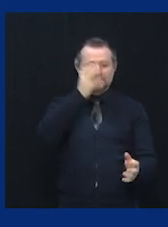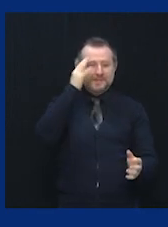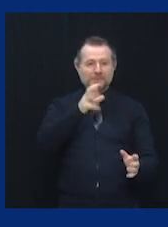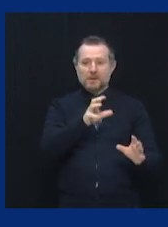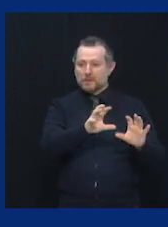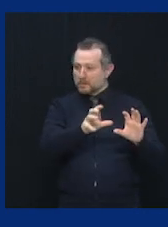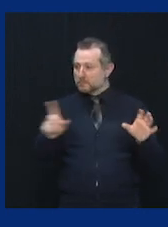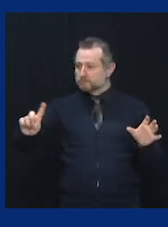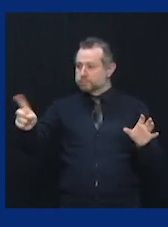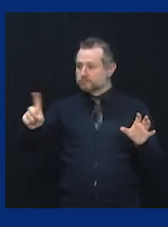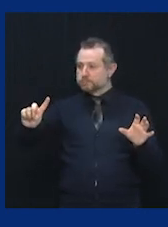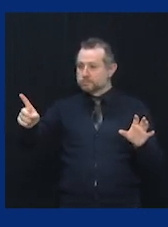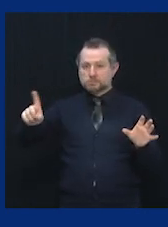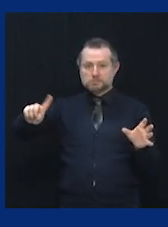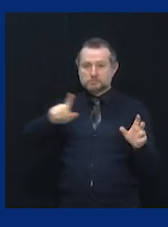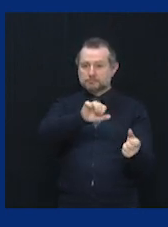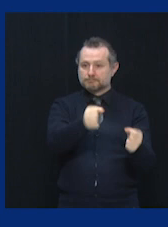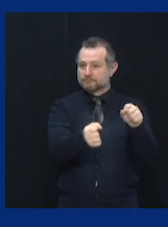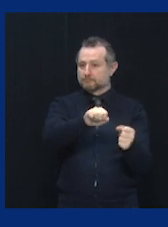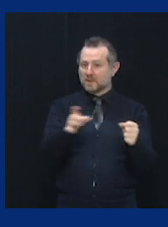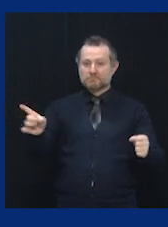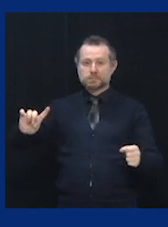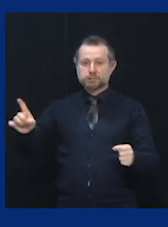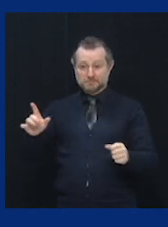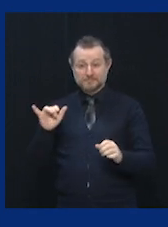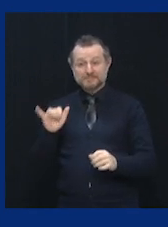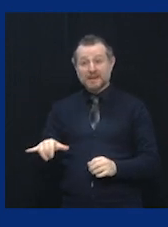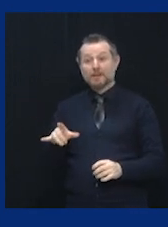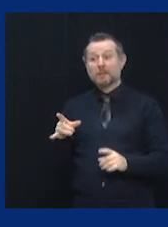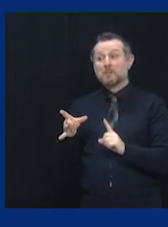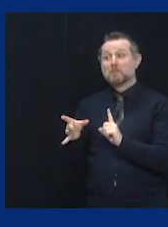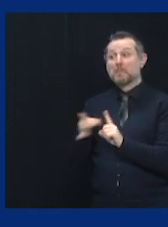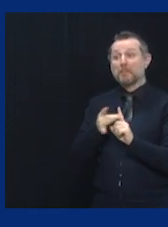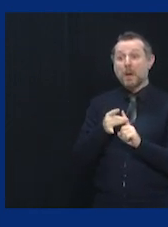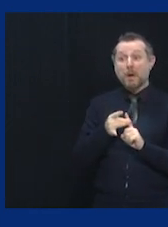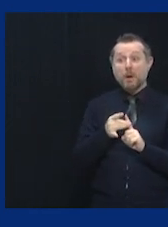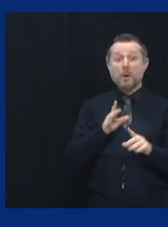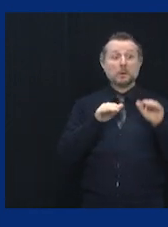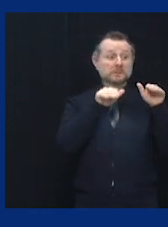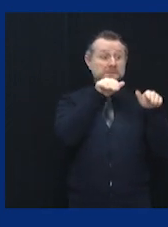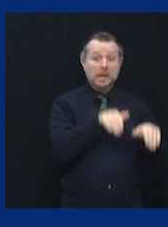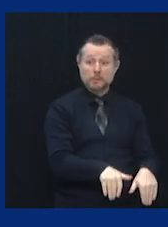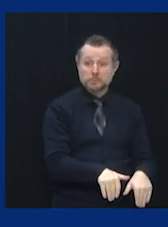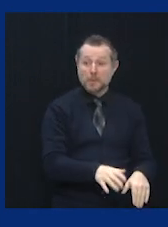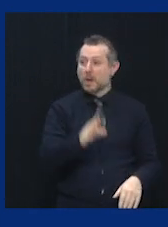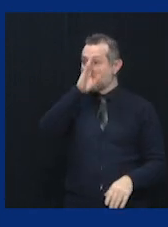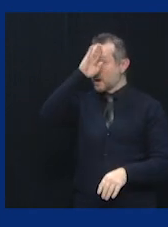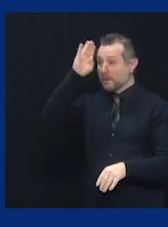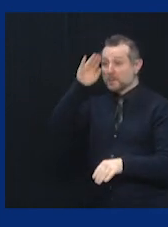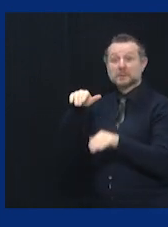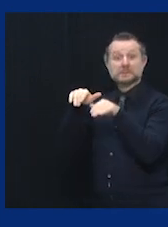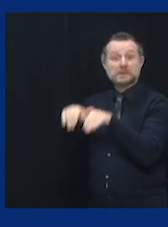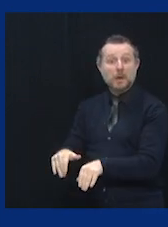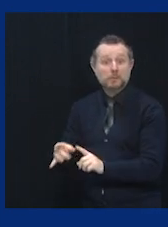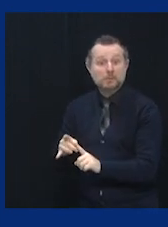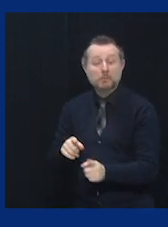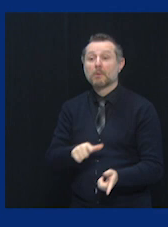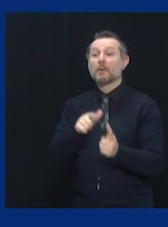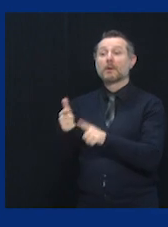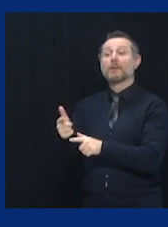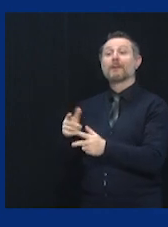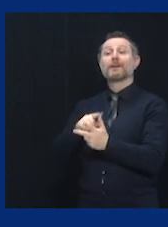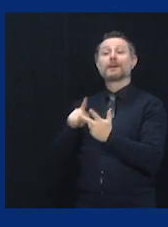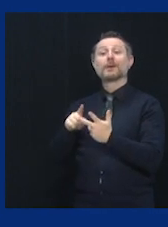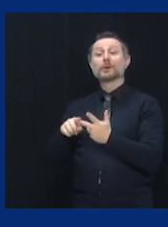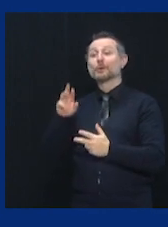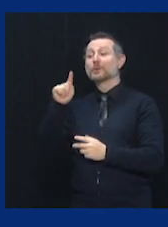the positivity is down and the hospitalization rate is down and the infection rate is down and the RT rate is down,